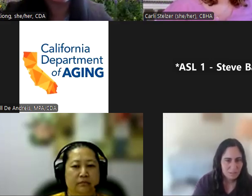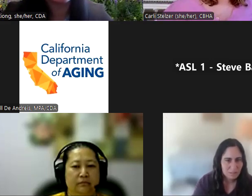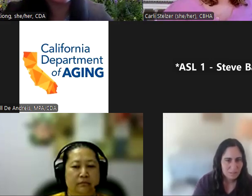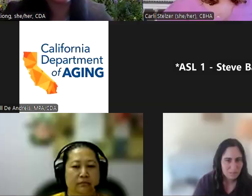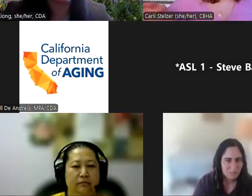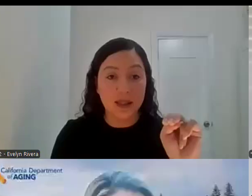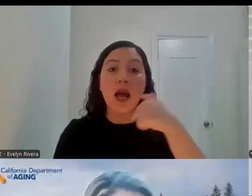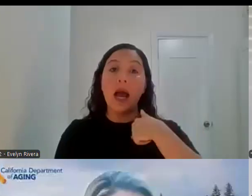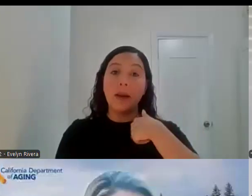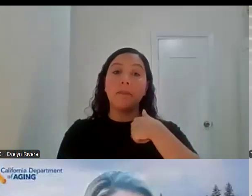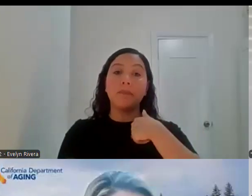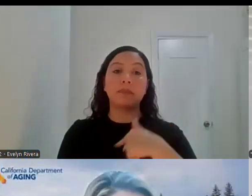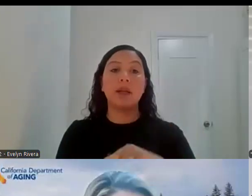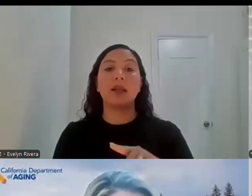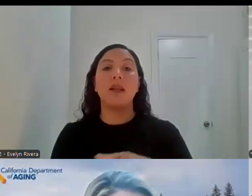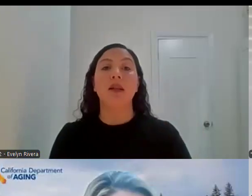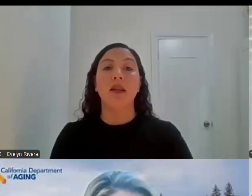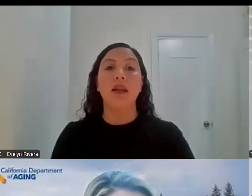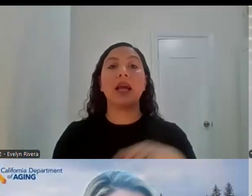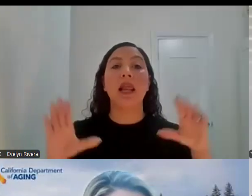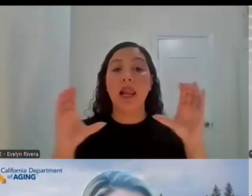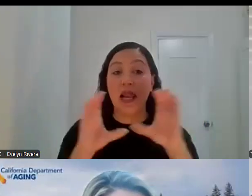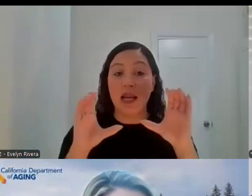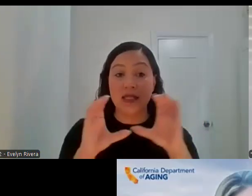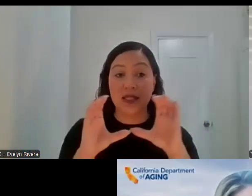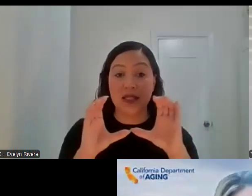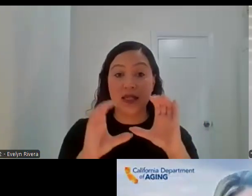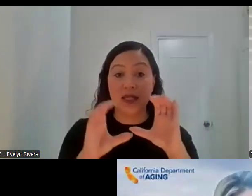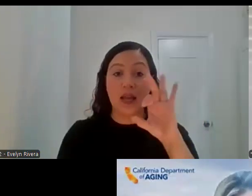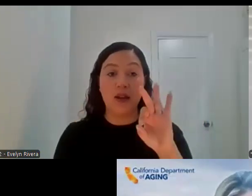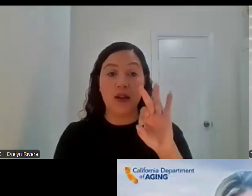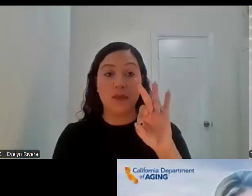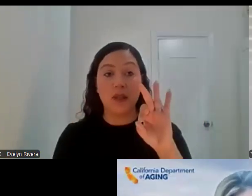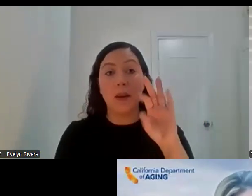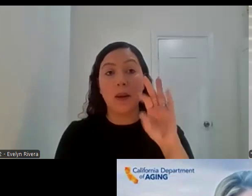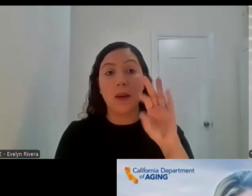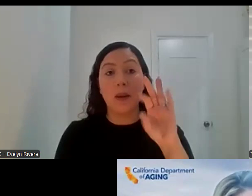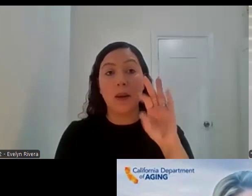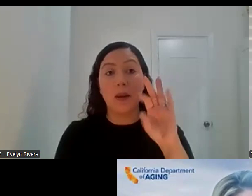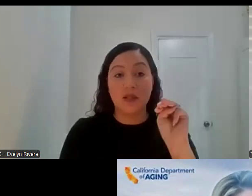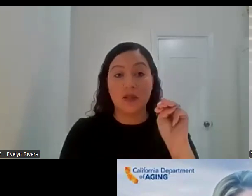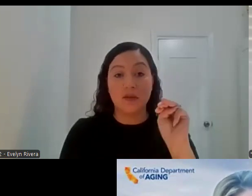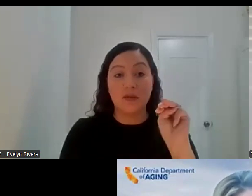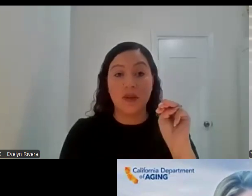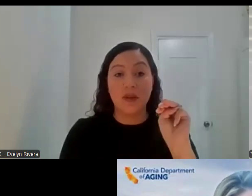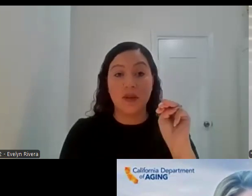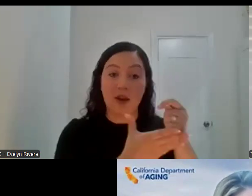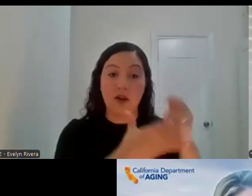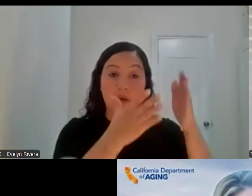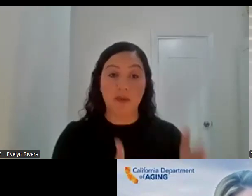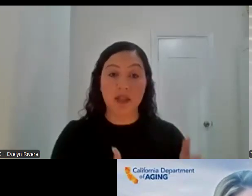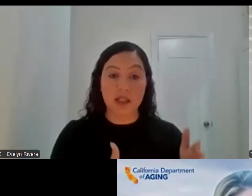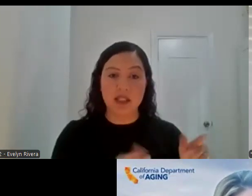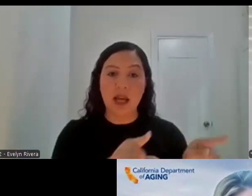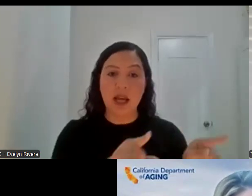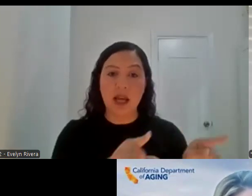practice. I'm also an ordained minister, and I also am a media producer, and I do a weekly radio program.